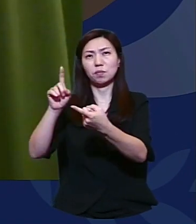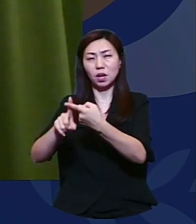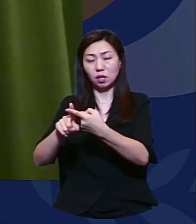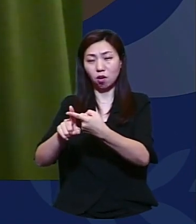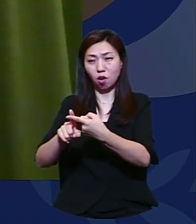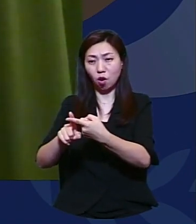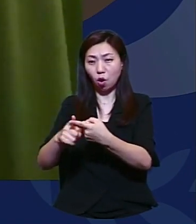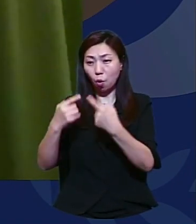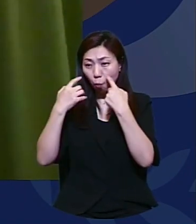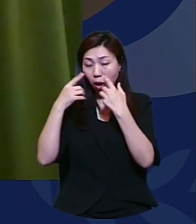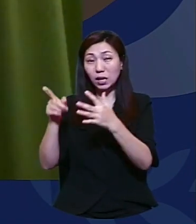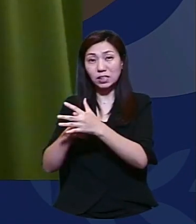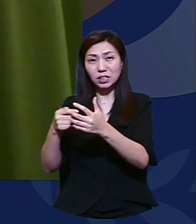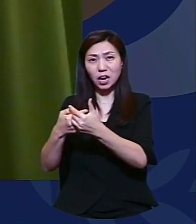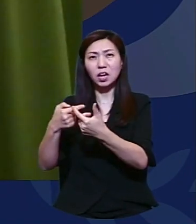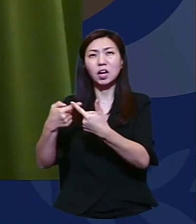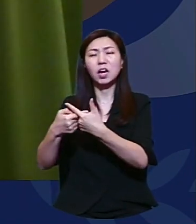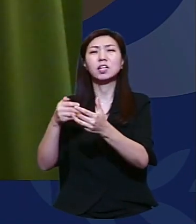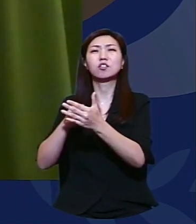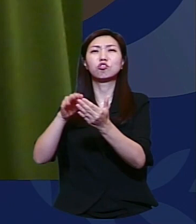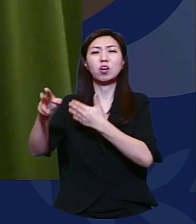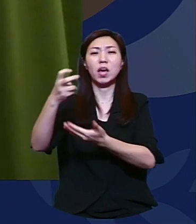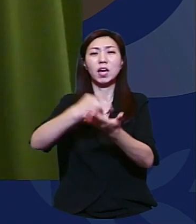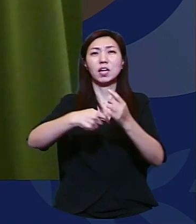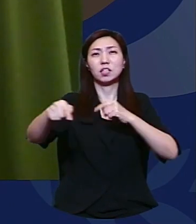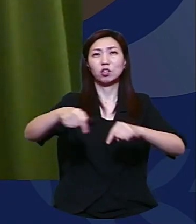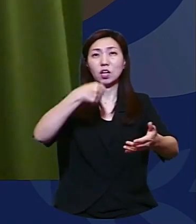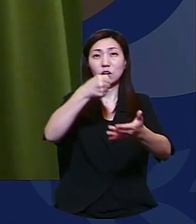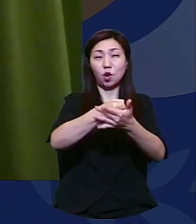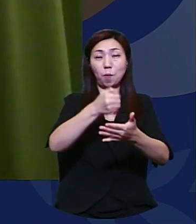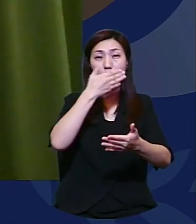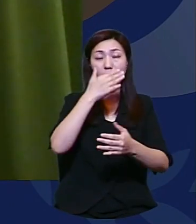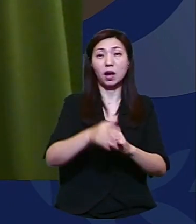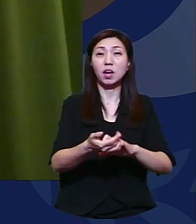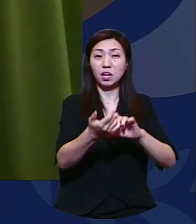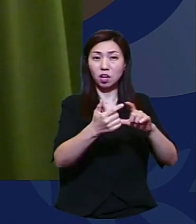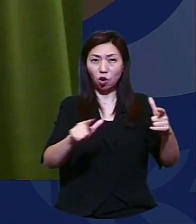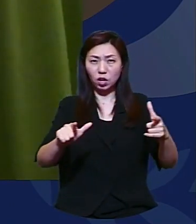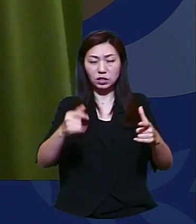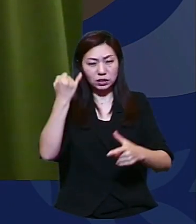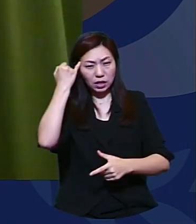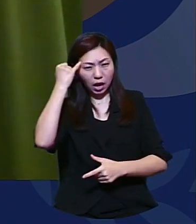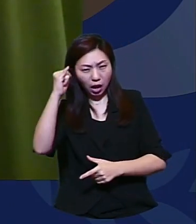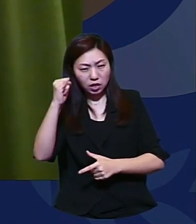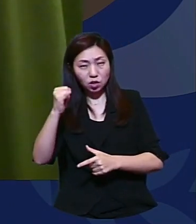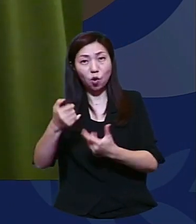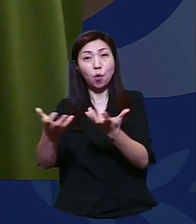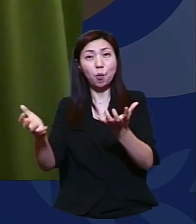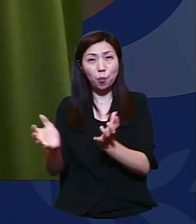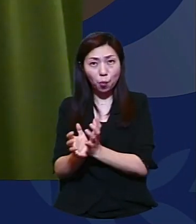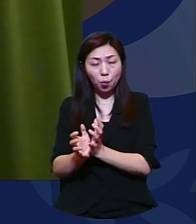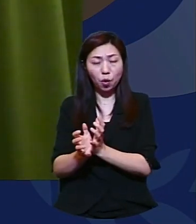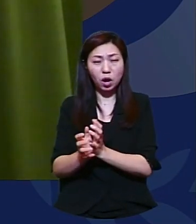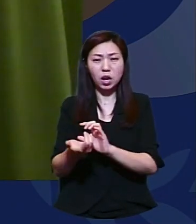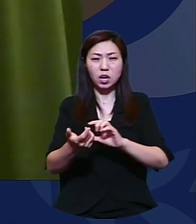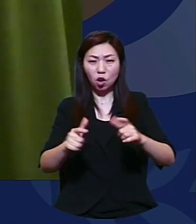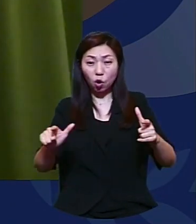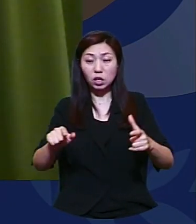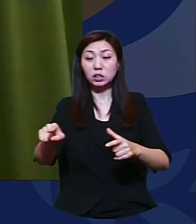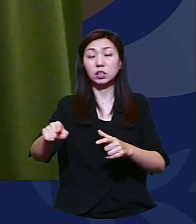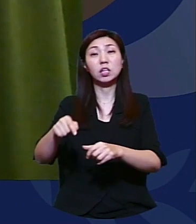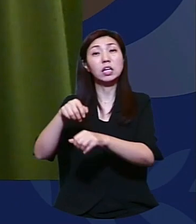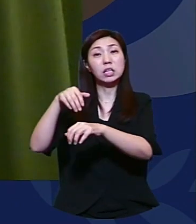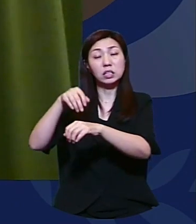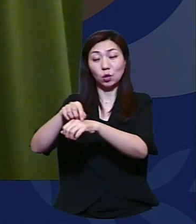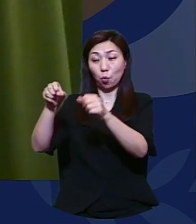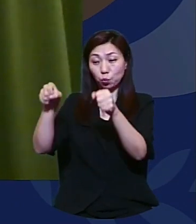sector, those of you in the audience today, to really incorporate the framework and use it as a guide for your future digital interventions,